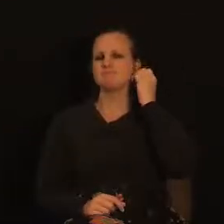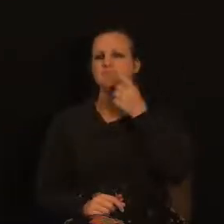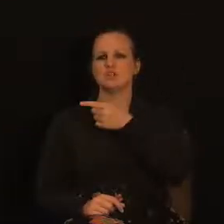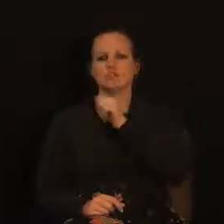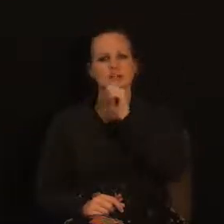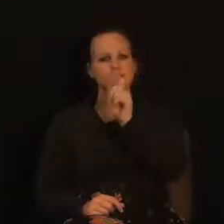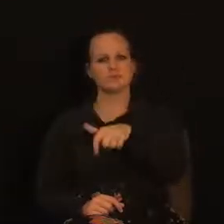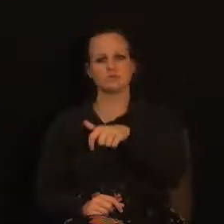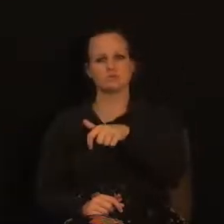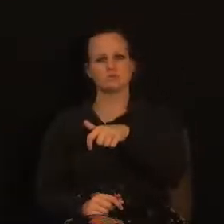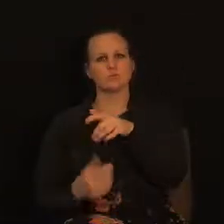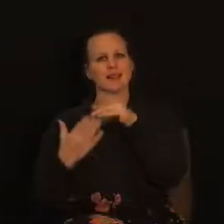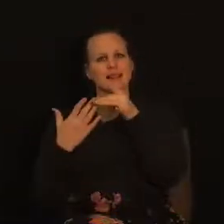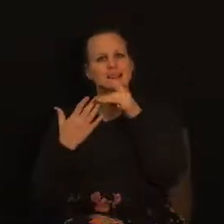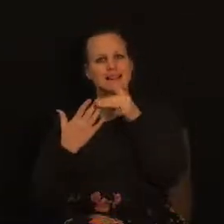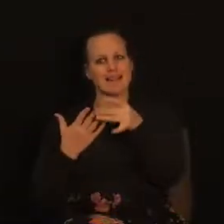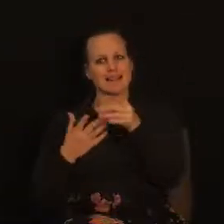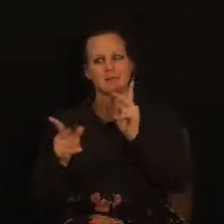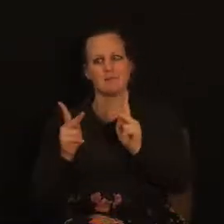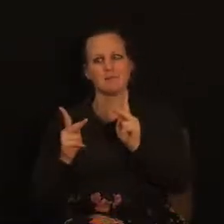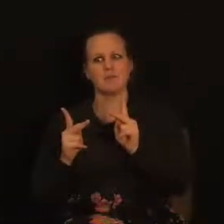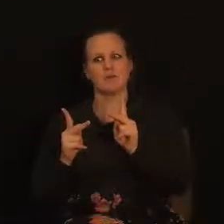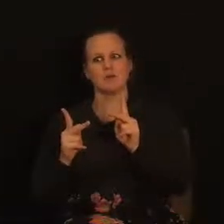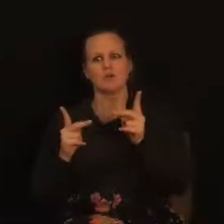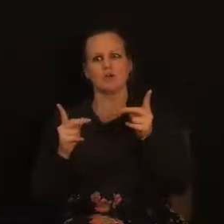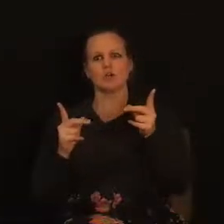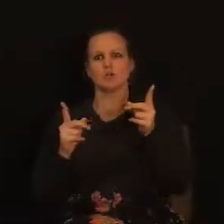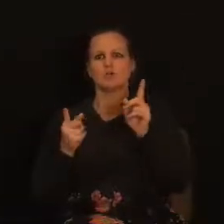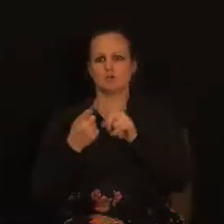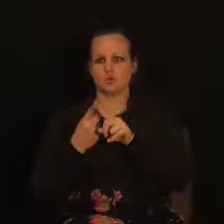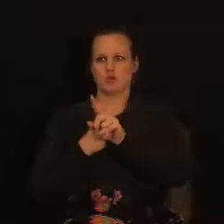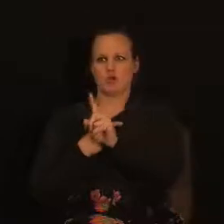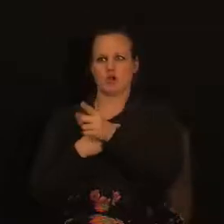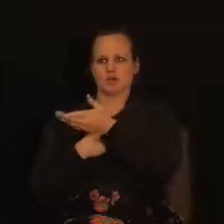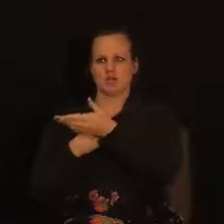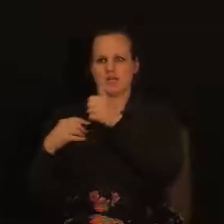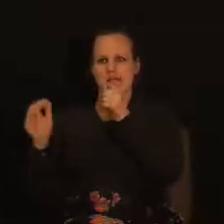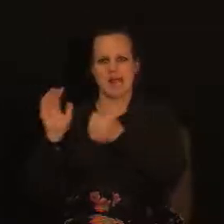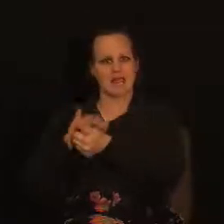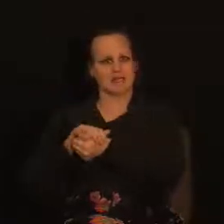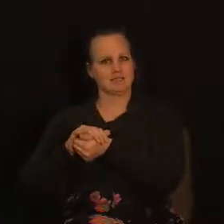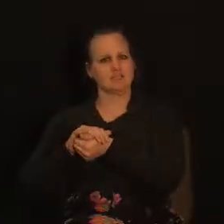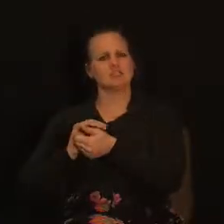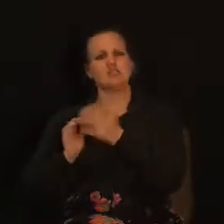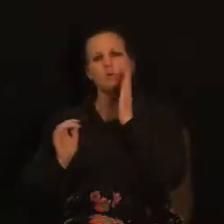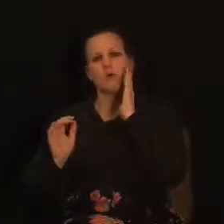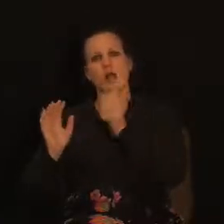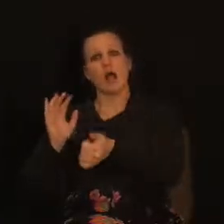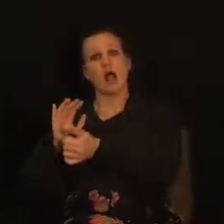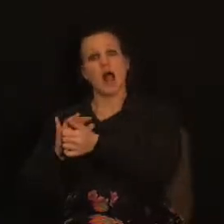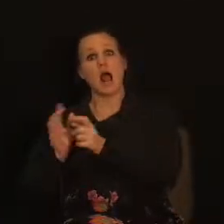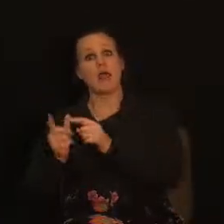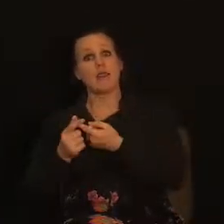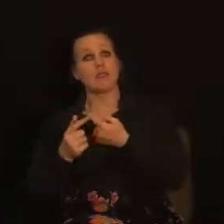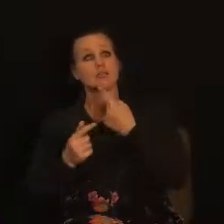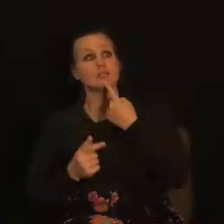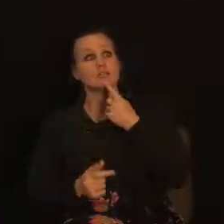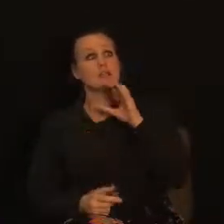not supposed to lead people directly to where she is. So she will hide, and then she will go,